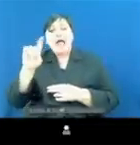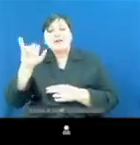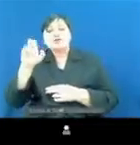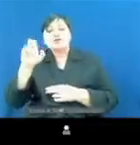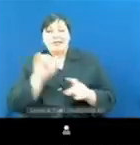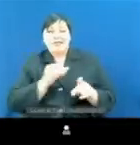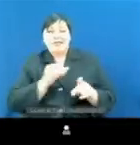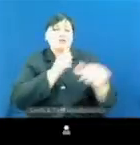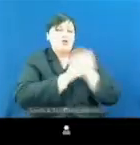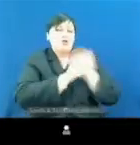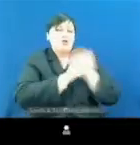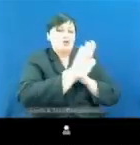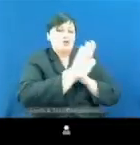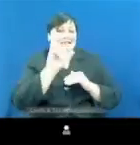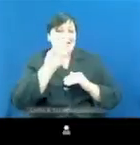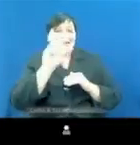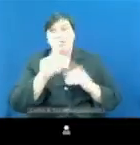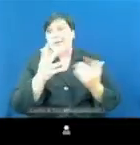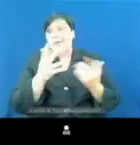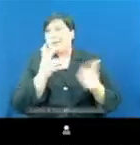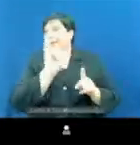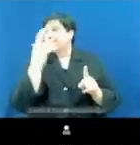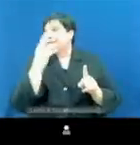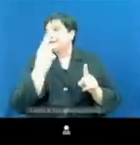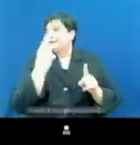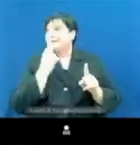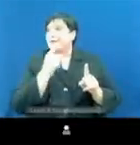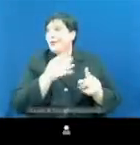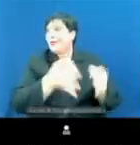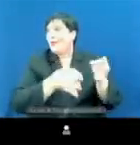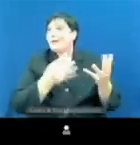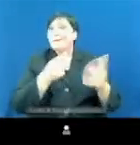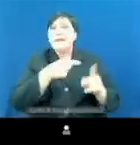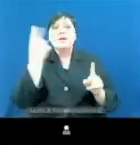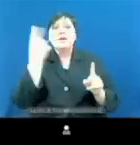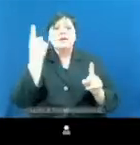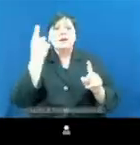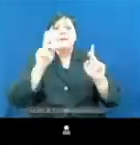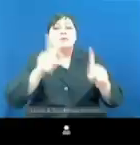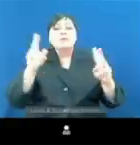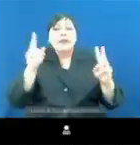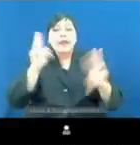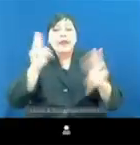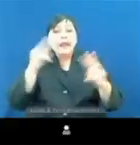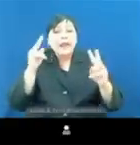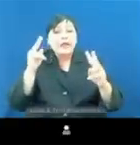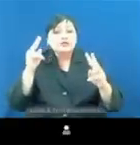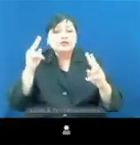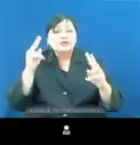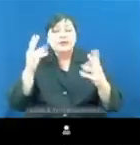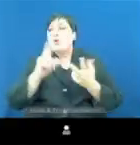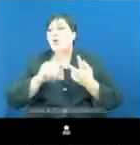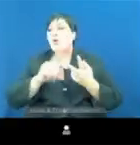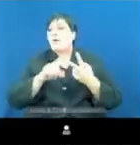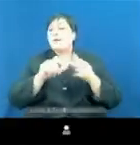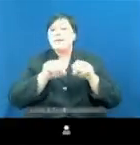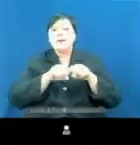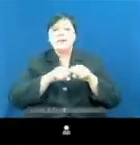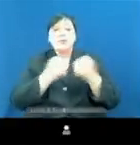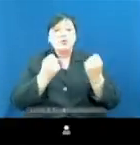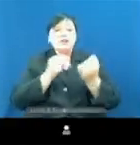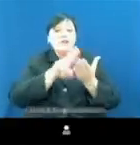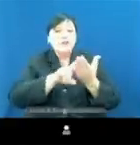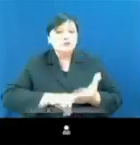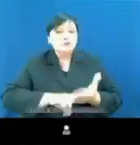that cause of action might be for negligence or for a breach of contract or